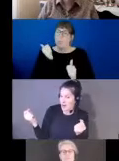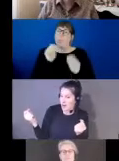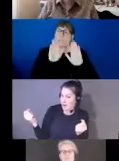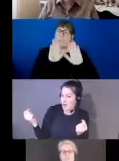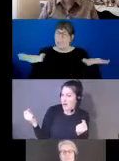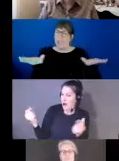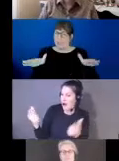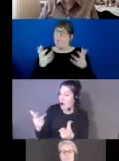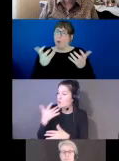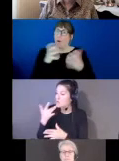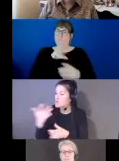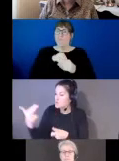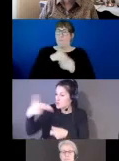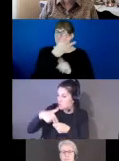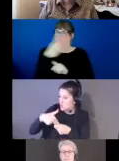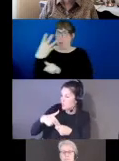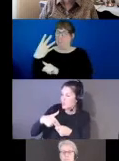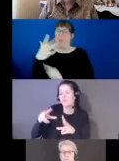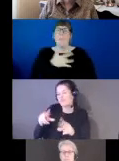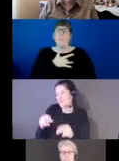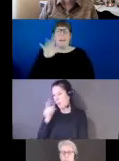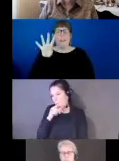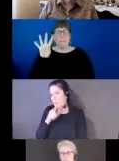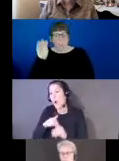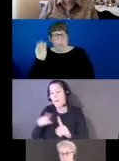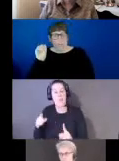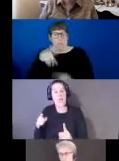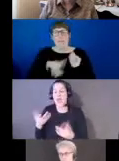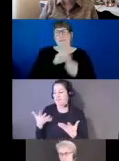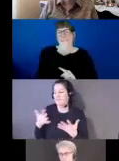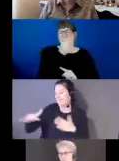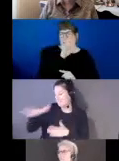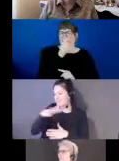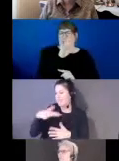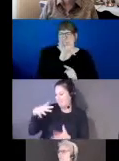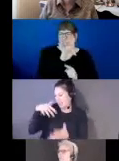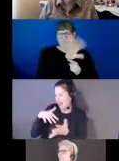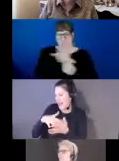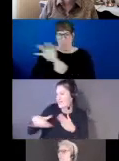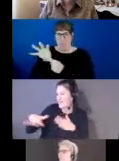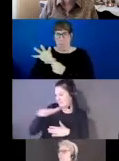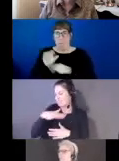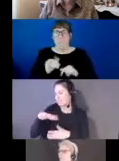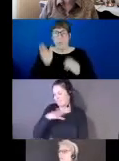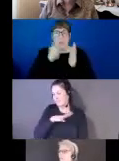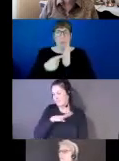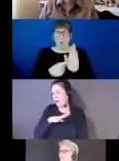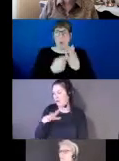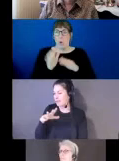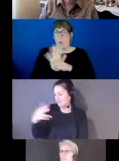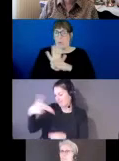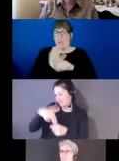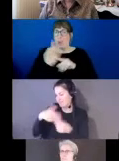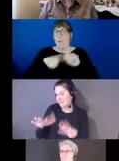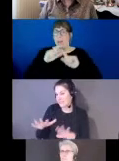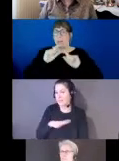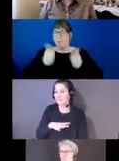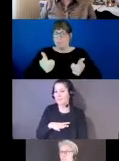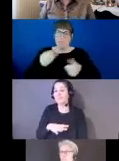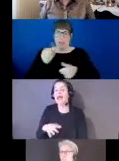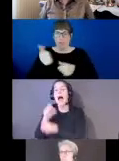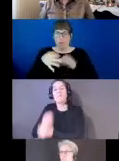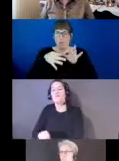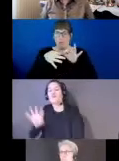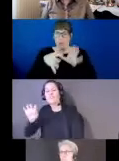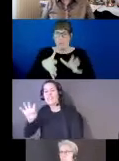first one. We usually have 40 singers, and there was 18, I think, that participated in this one. Fantastic. This is O Canada by The